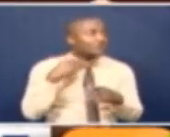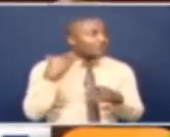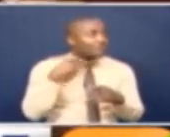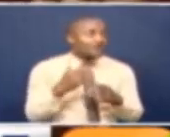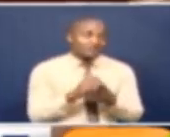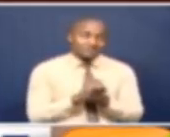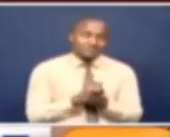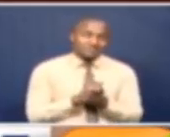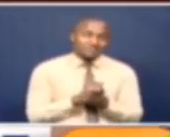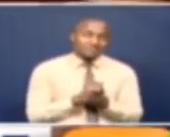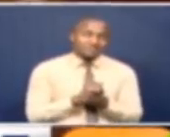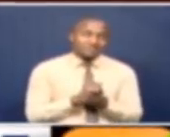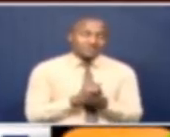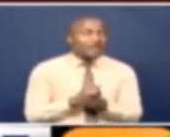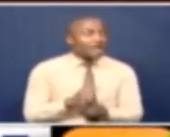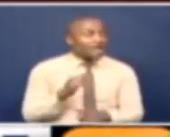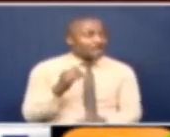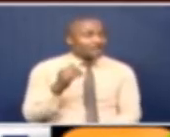know,